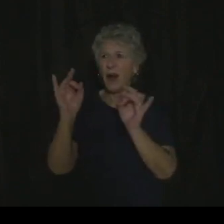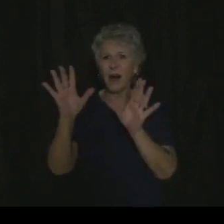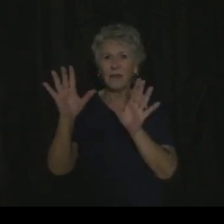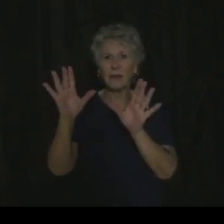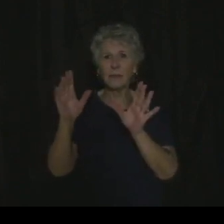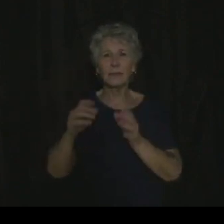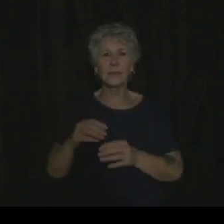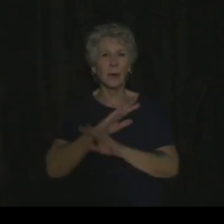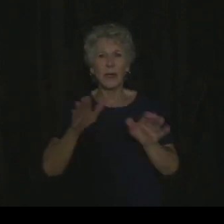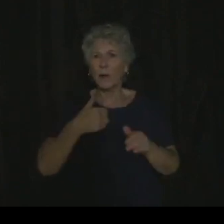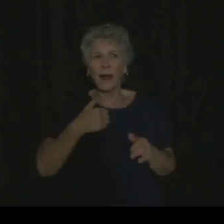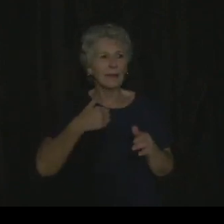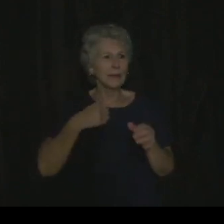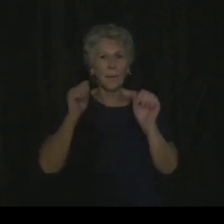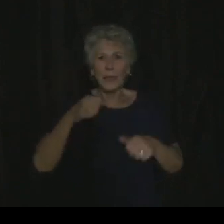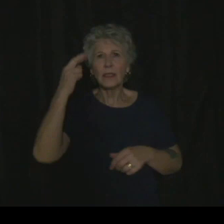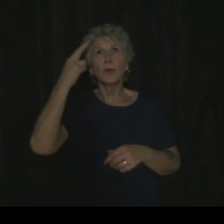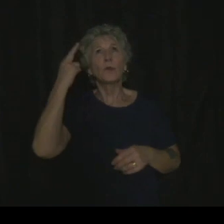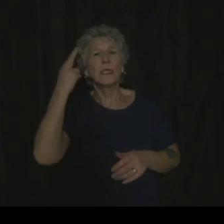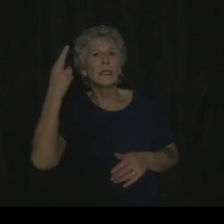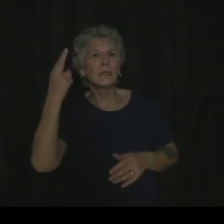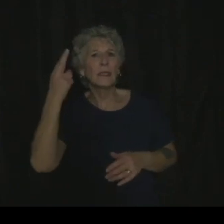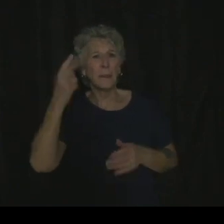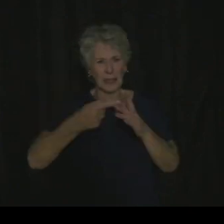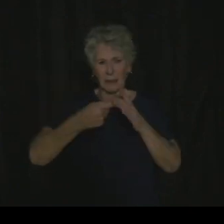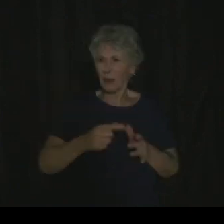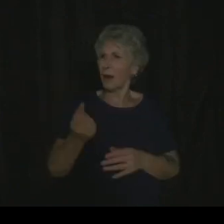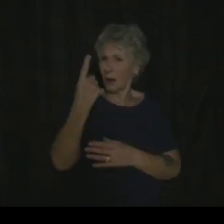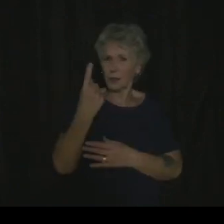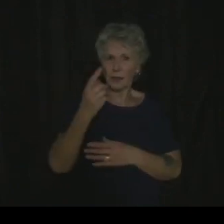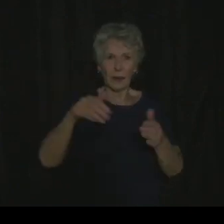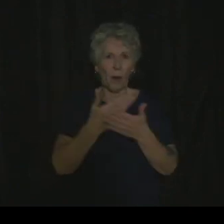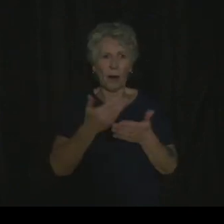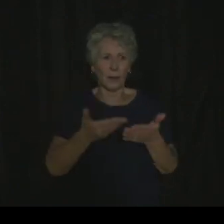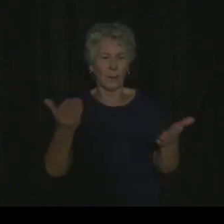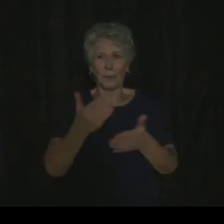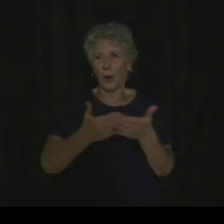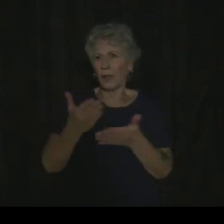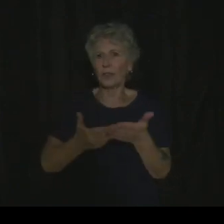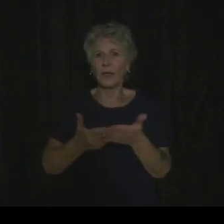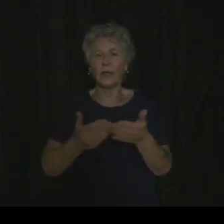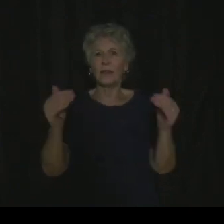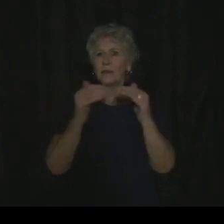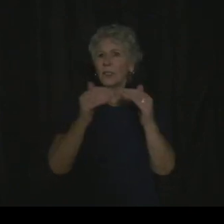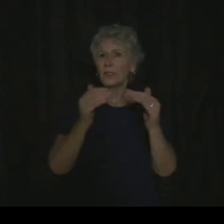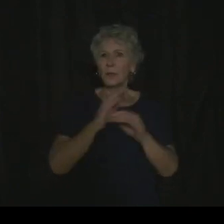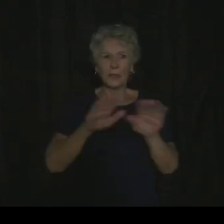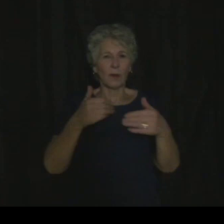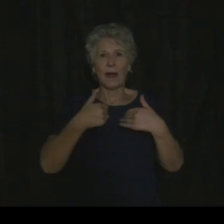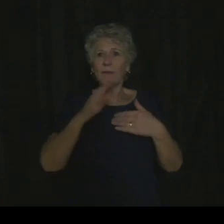We don't have the reasoning capacity to even begin to understand all the elements of justice. We don't have all